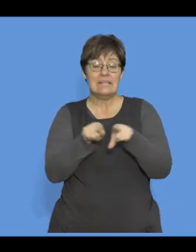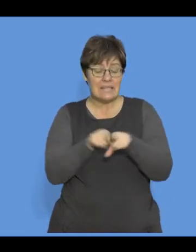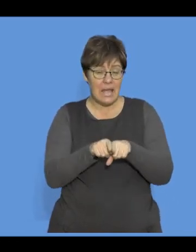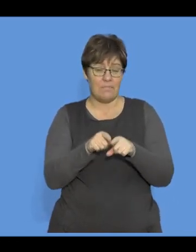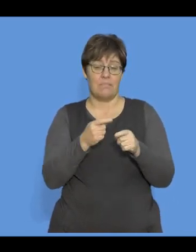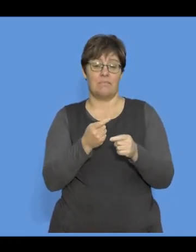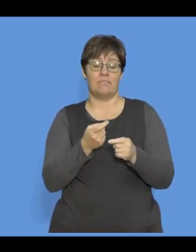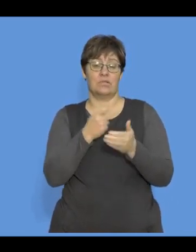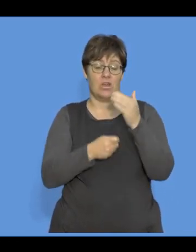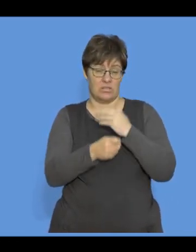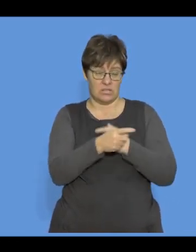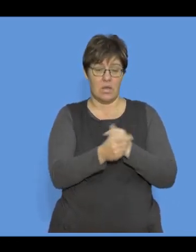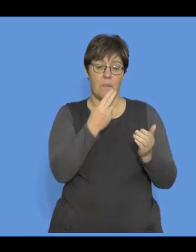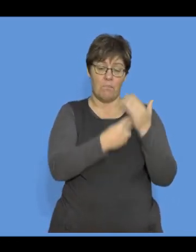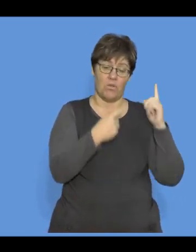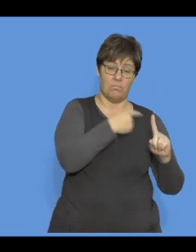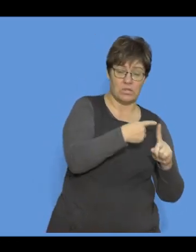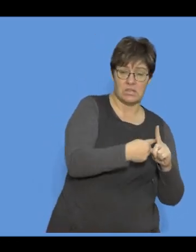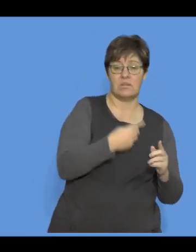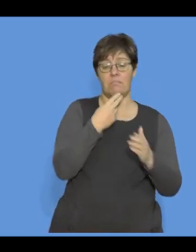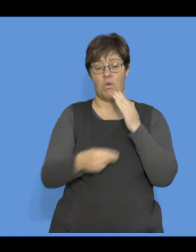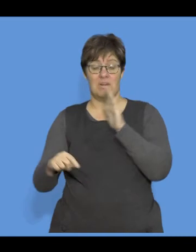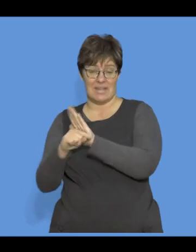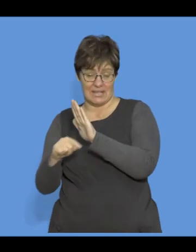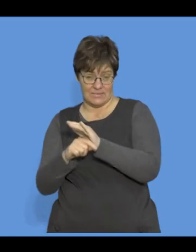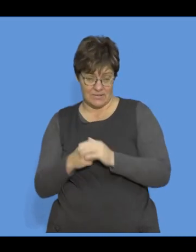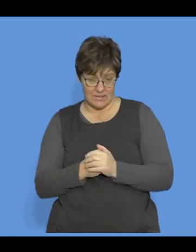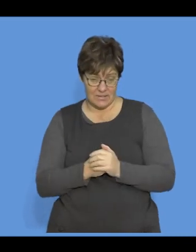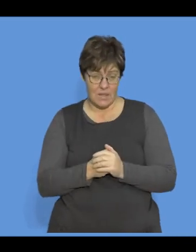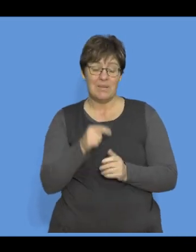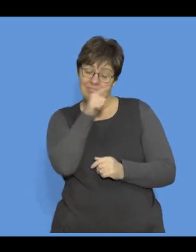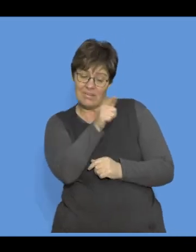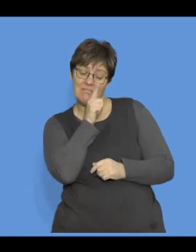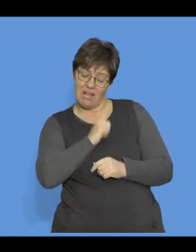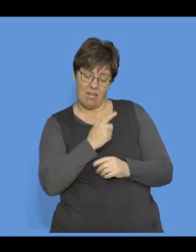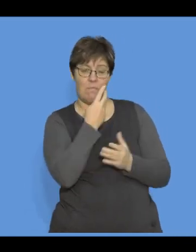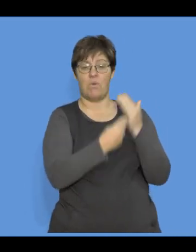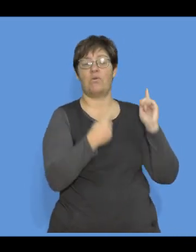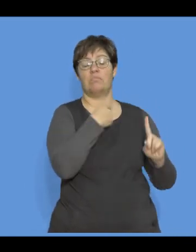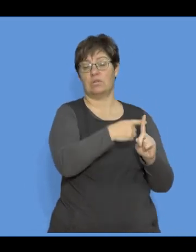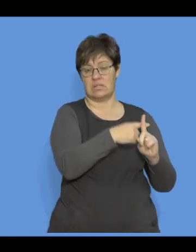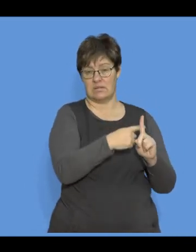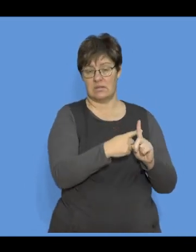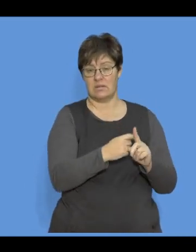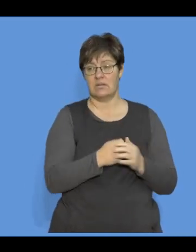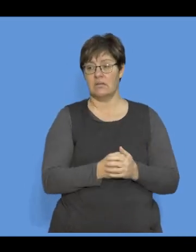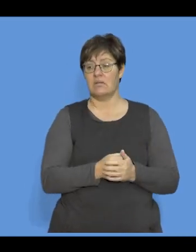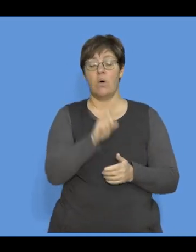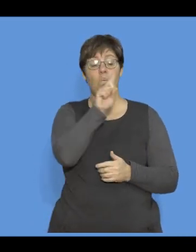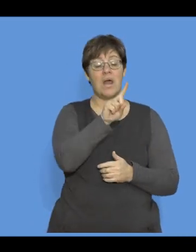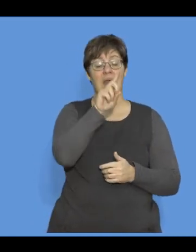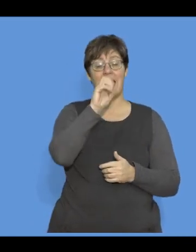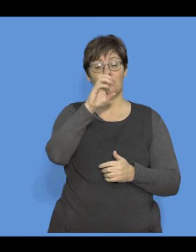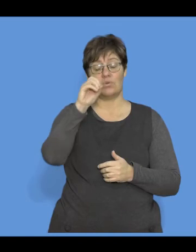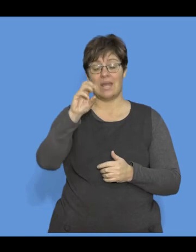positive or they're both negative. The diagram tells me they're both positive. They're placed 100 millimeters